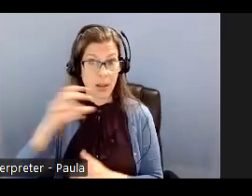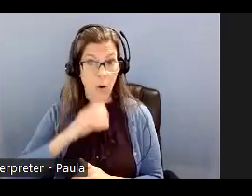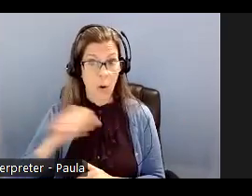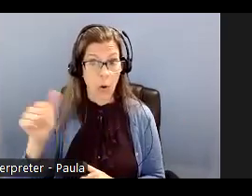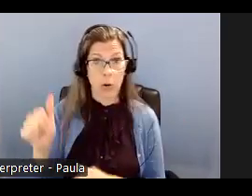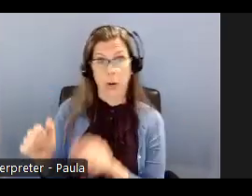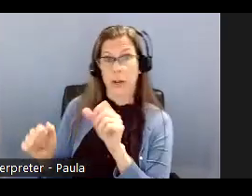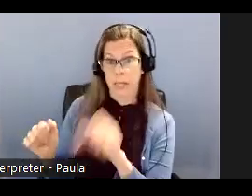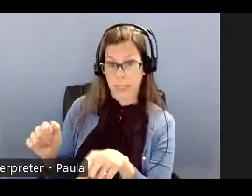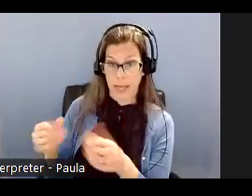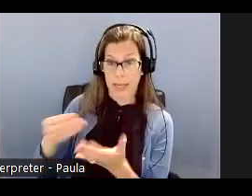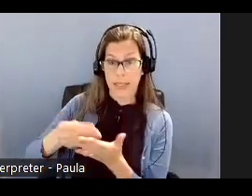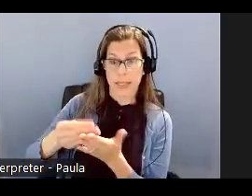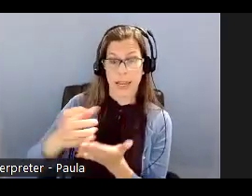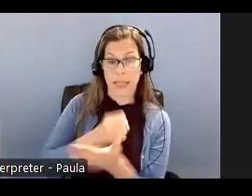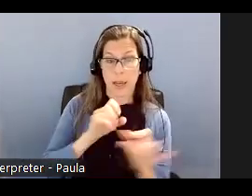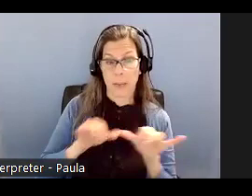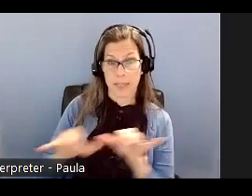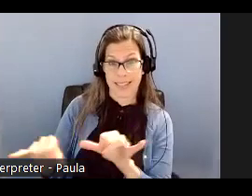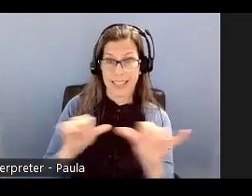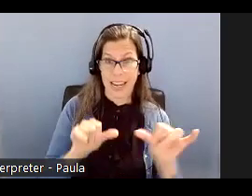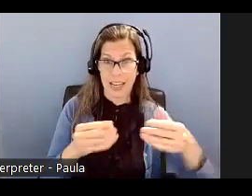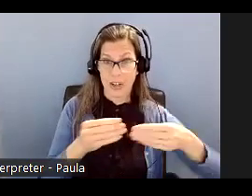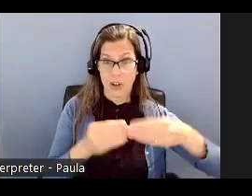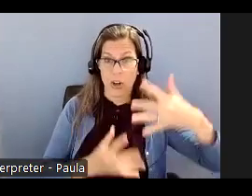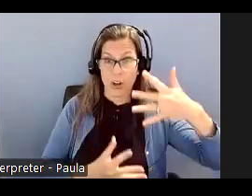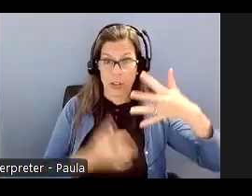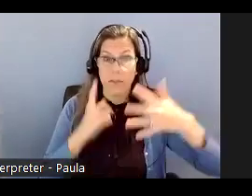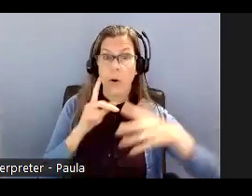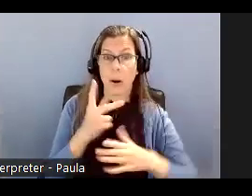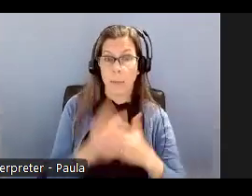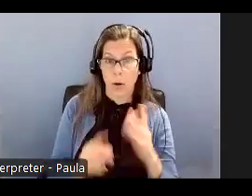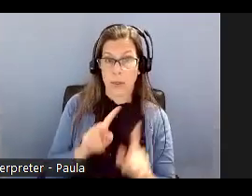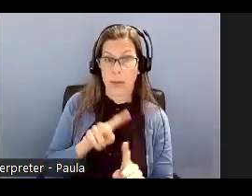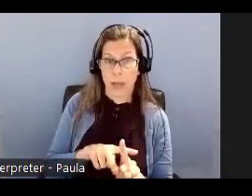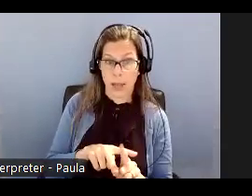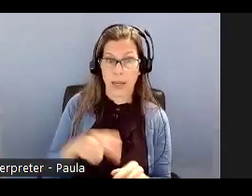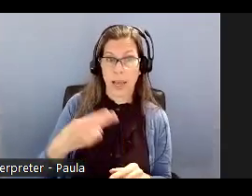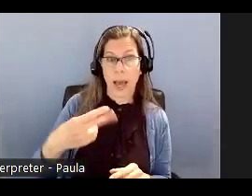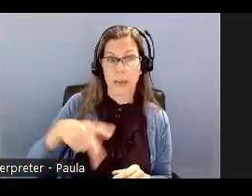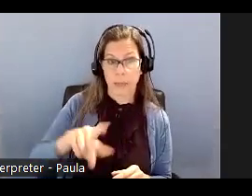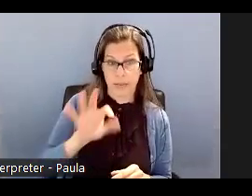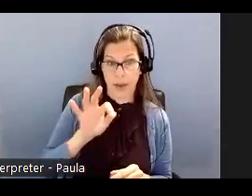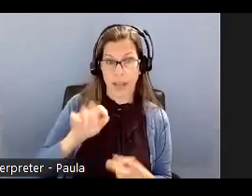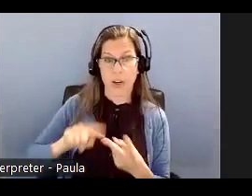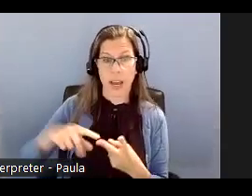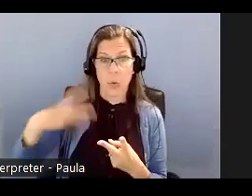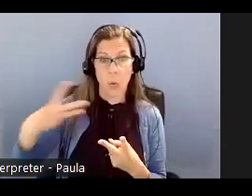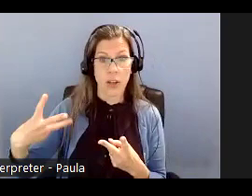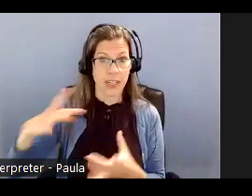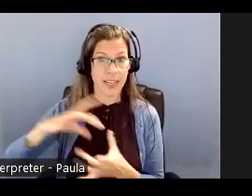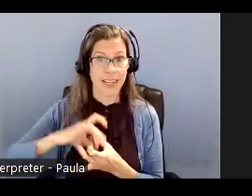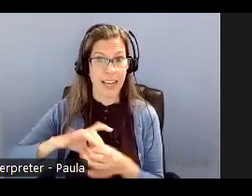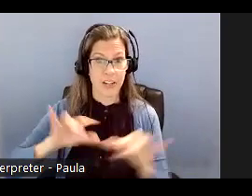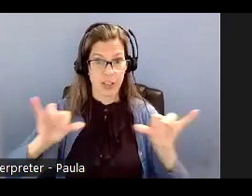Yes, the income standards for both those applying through Health Plan Finder and Washington Connections is the same. It's